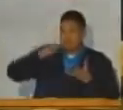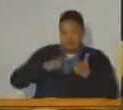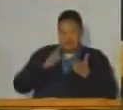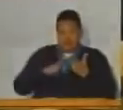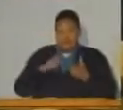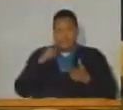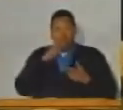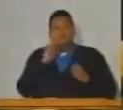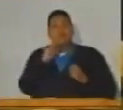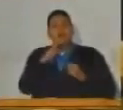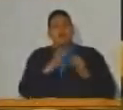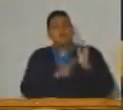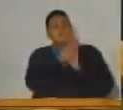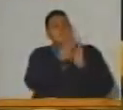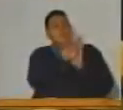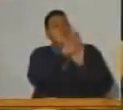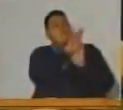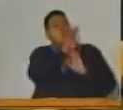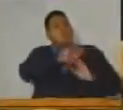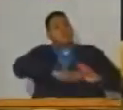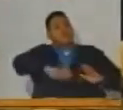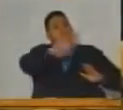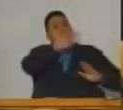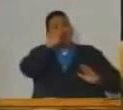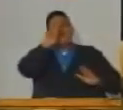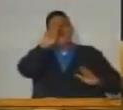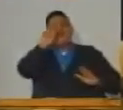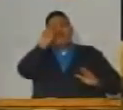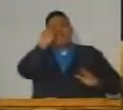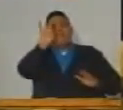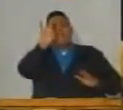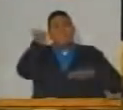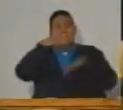of Vernon Field Air Services.